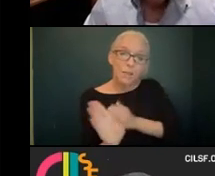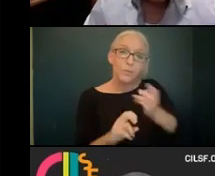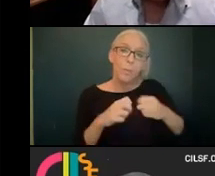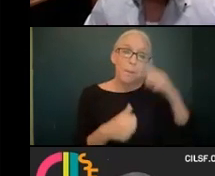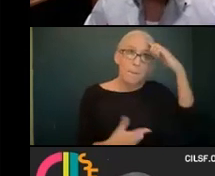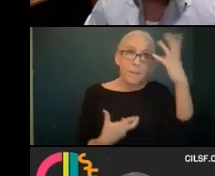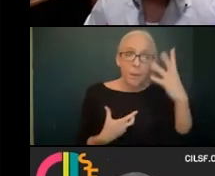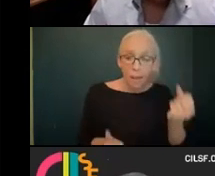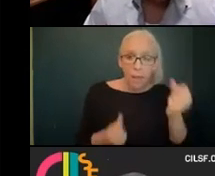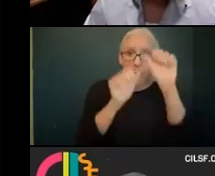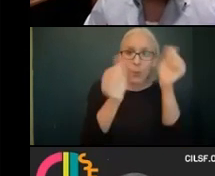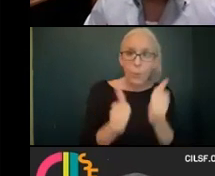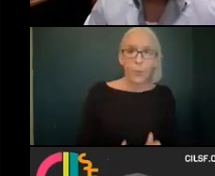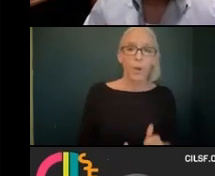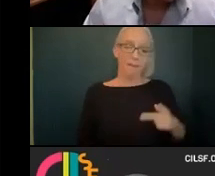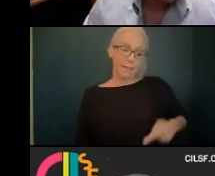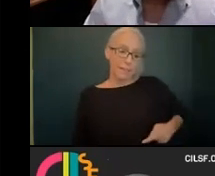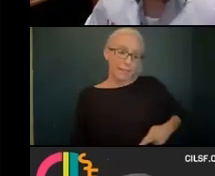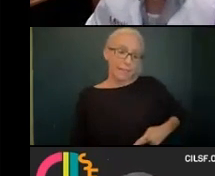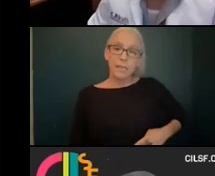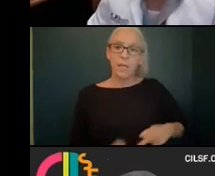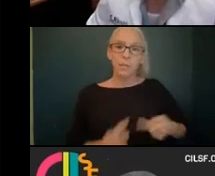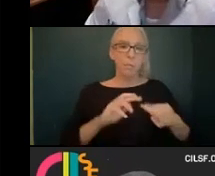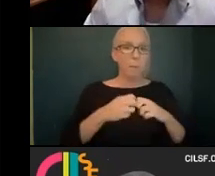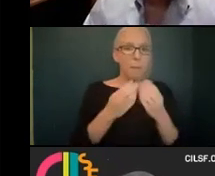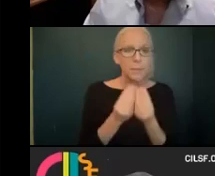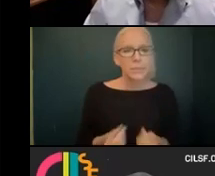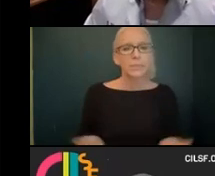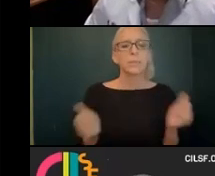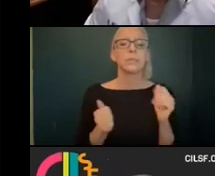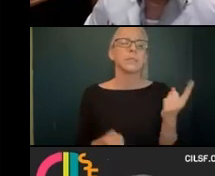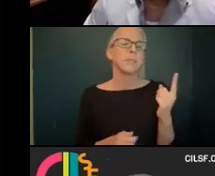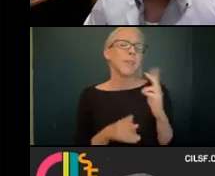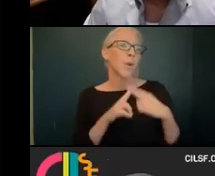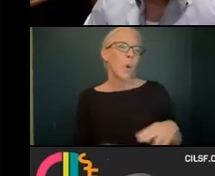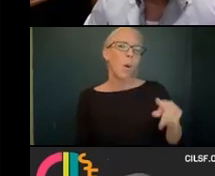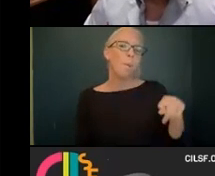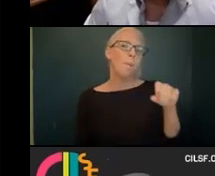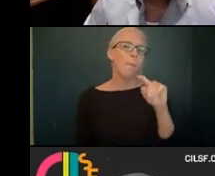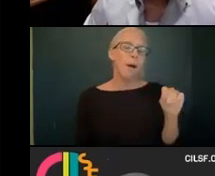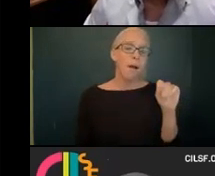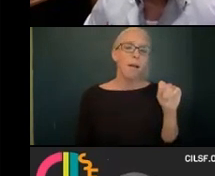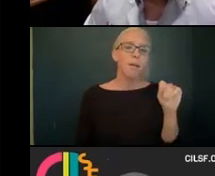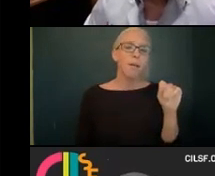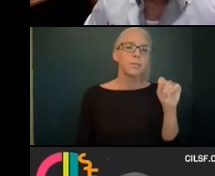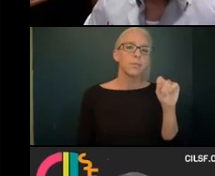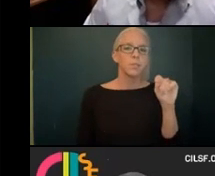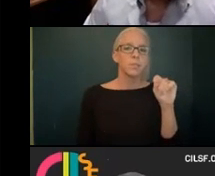Kidney damage happens in people with COVID. And interesting, there's something called a POT syndrome, which is basically fainting spells with drops in blood pressure.